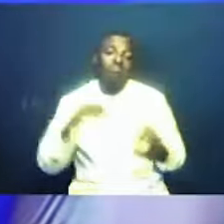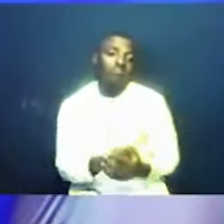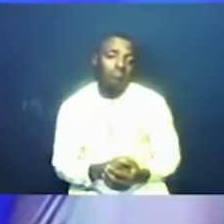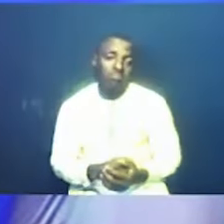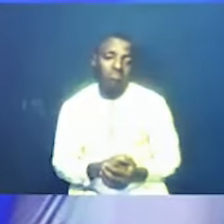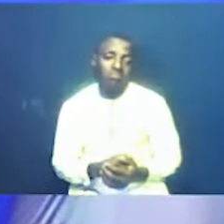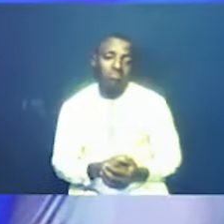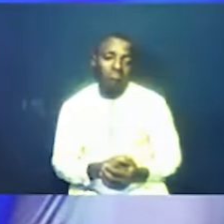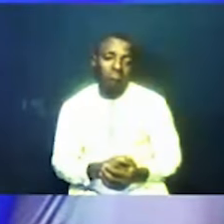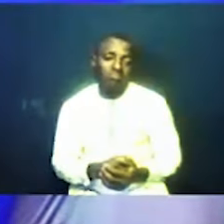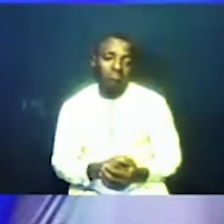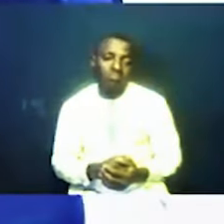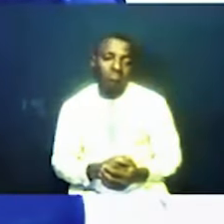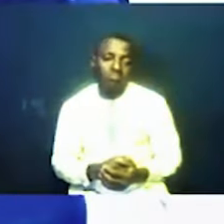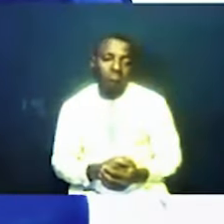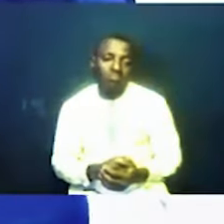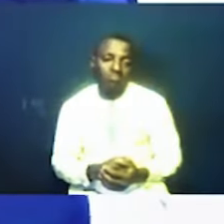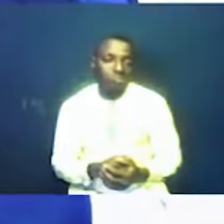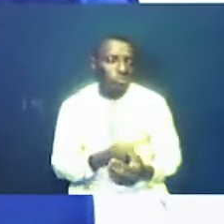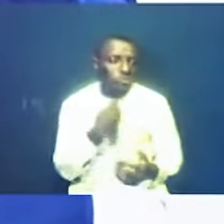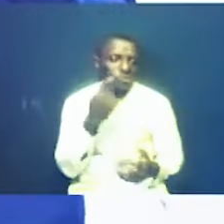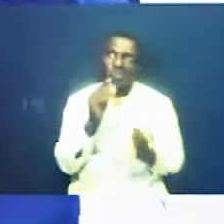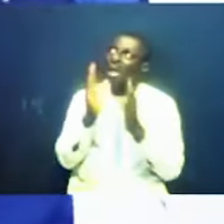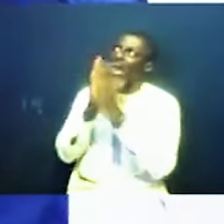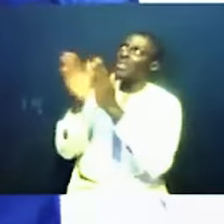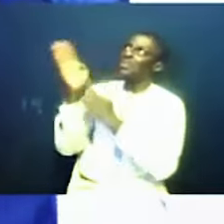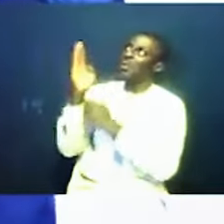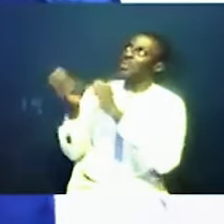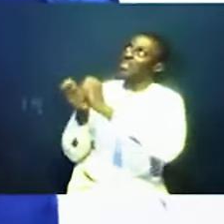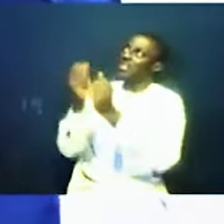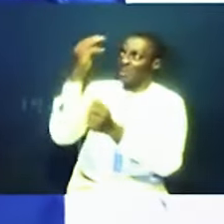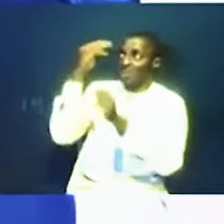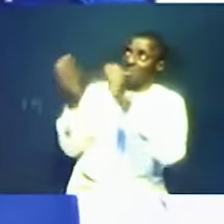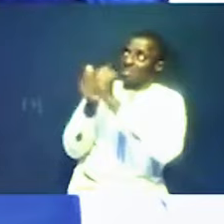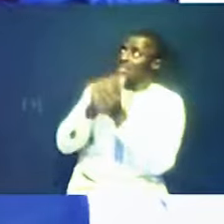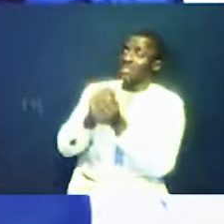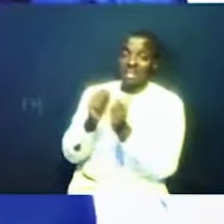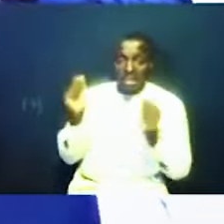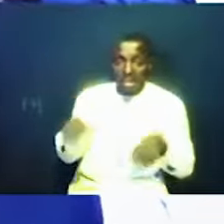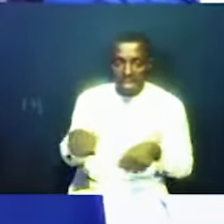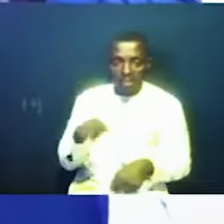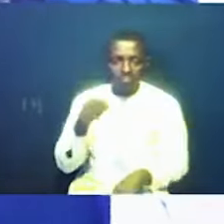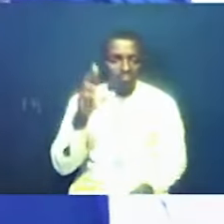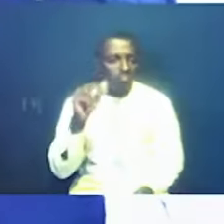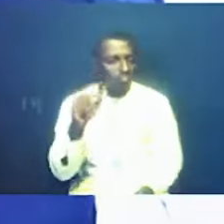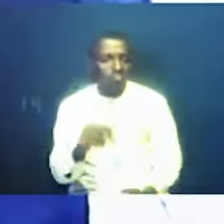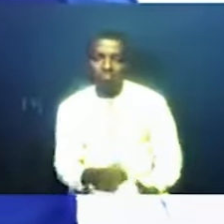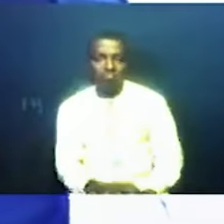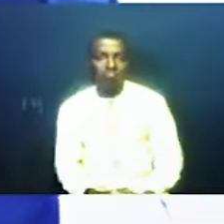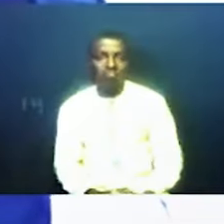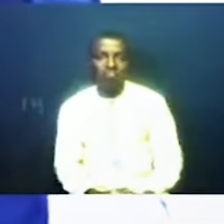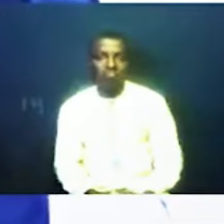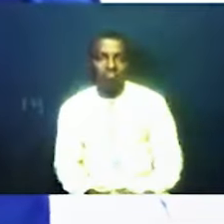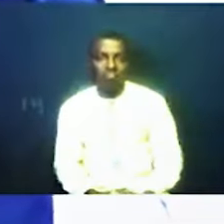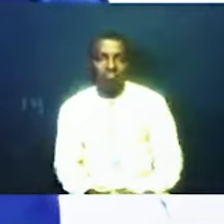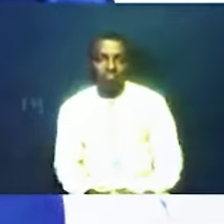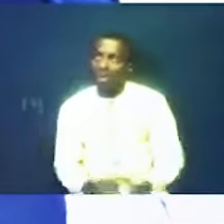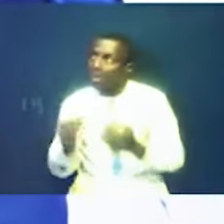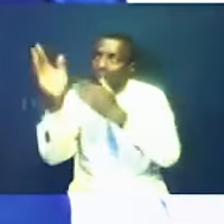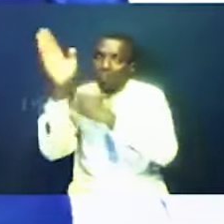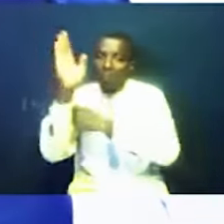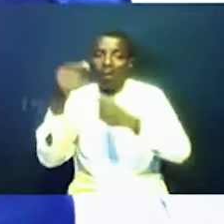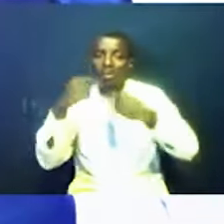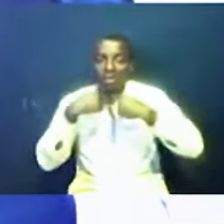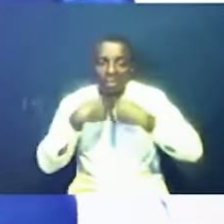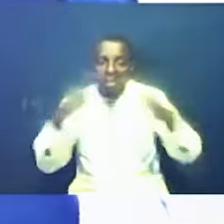can fault him. Now, obin to me, Musanoche. Anytime that you read the Bible and say, this declares the Lord, it is declared, it